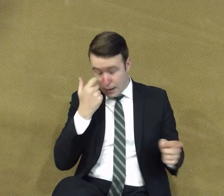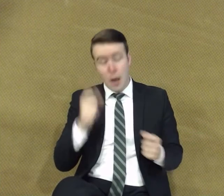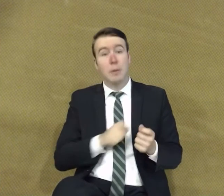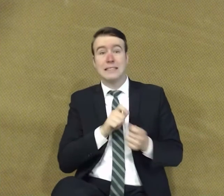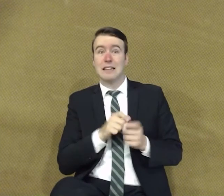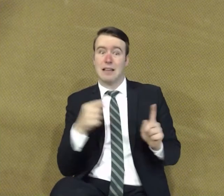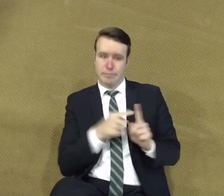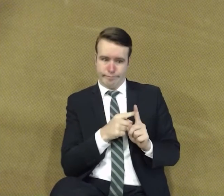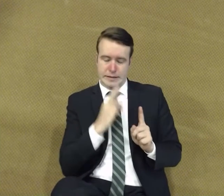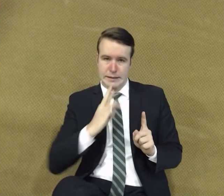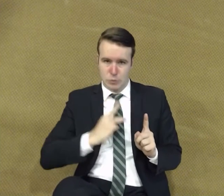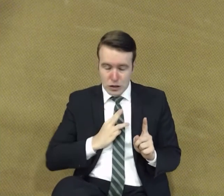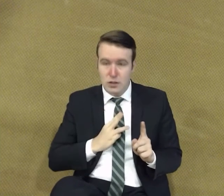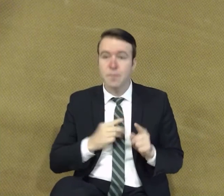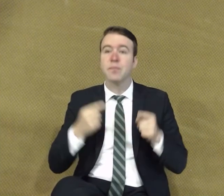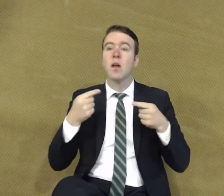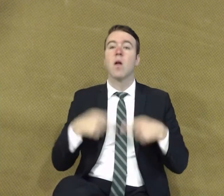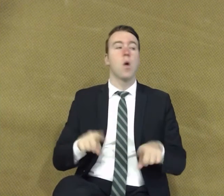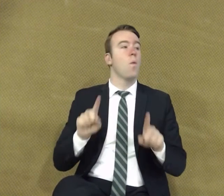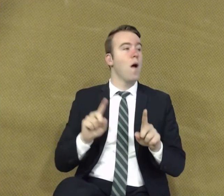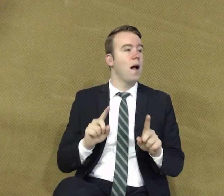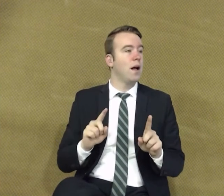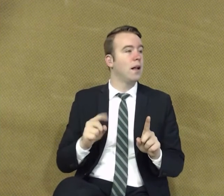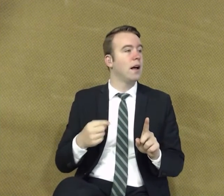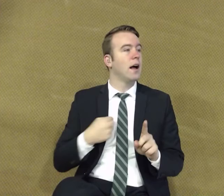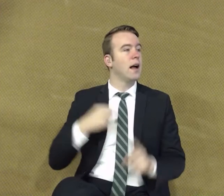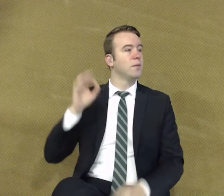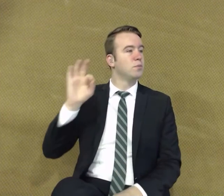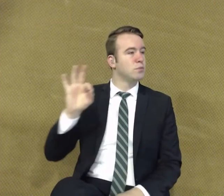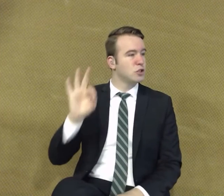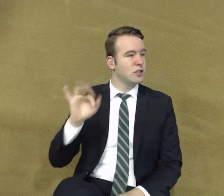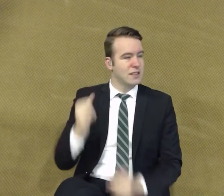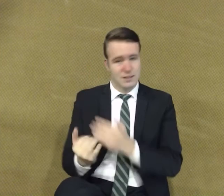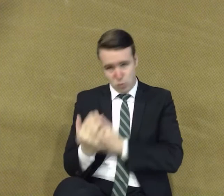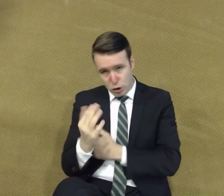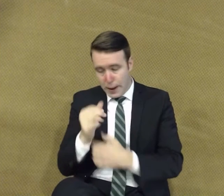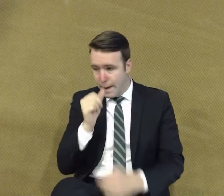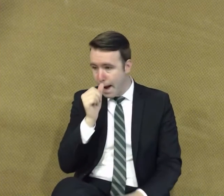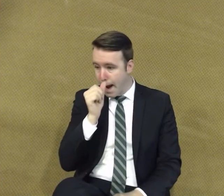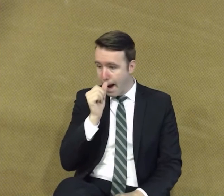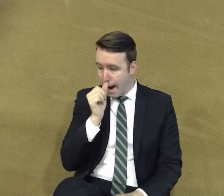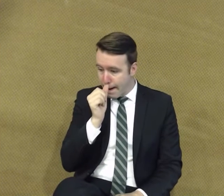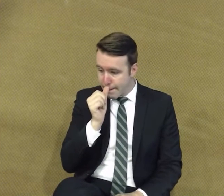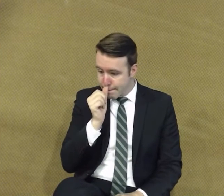particularly you, while I'm preaching this morning.